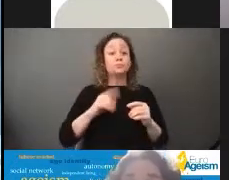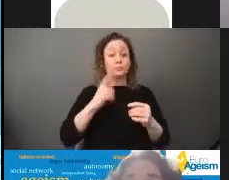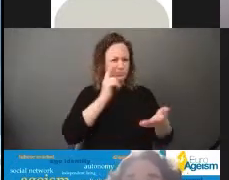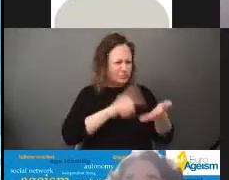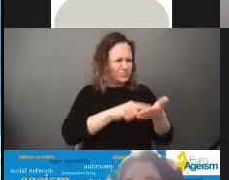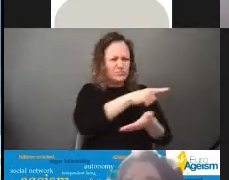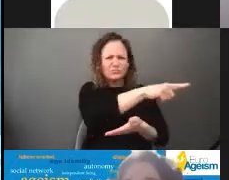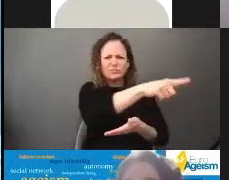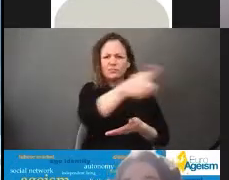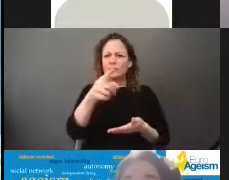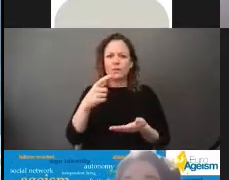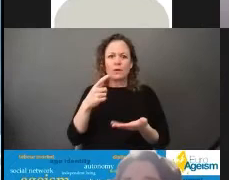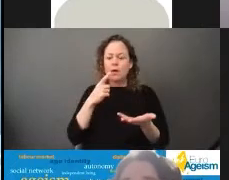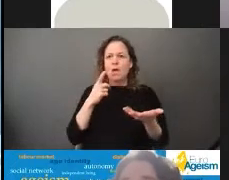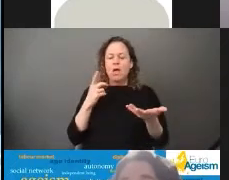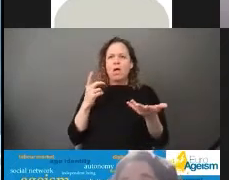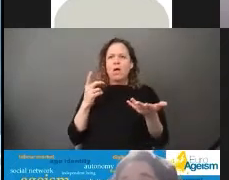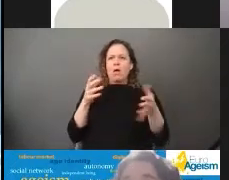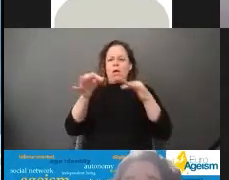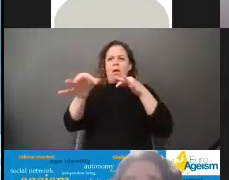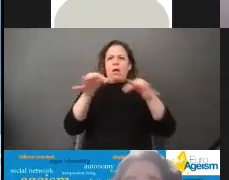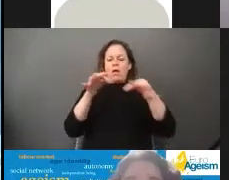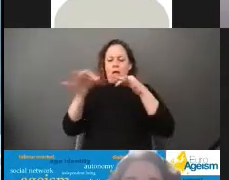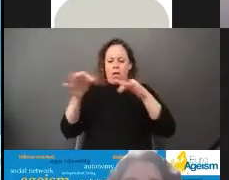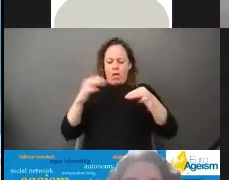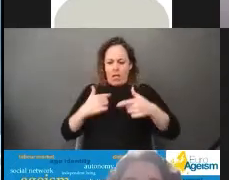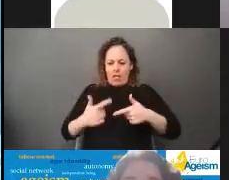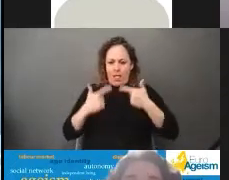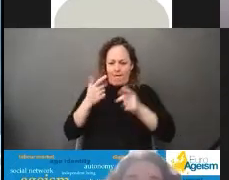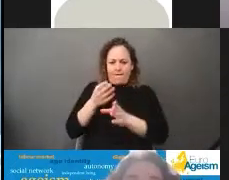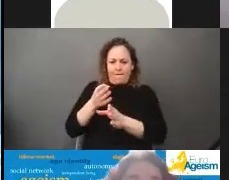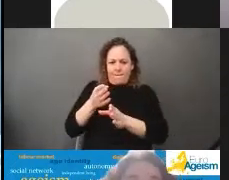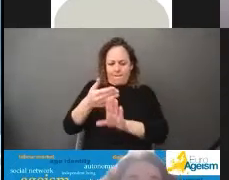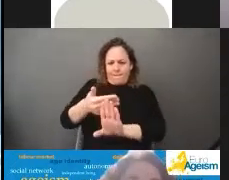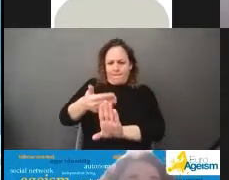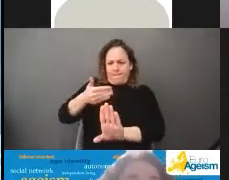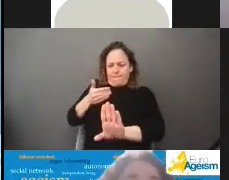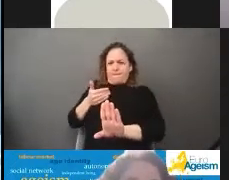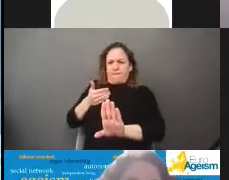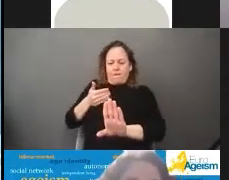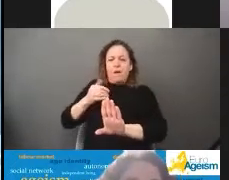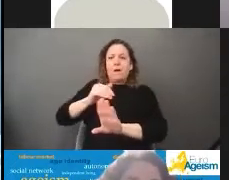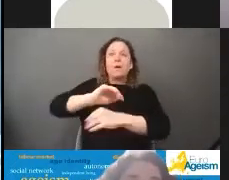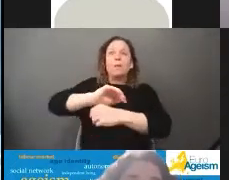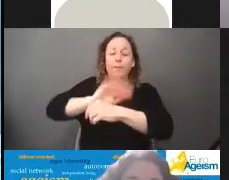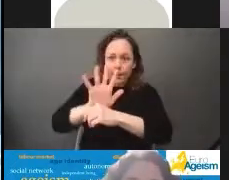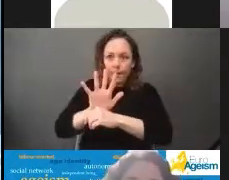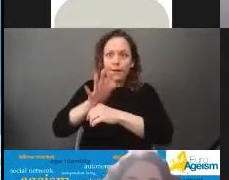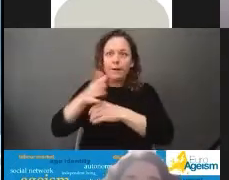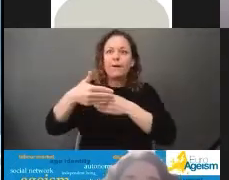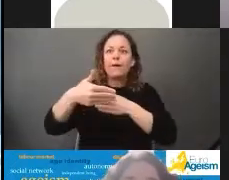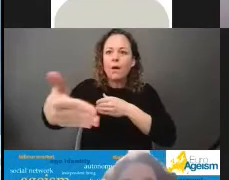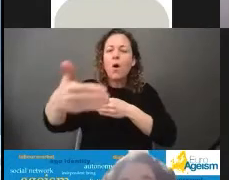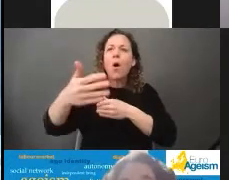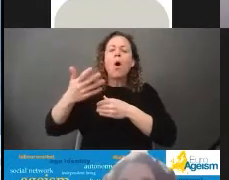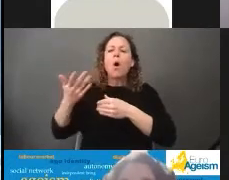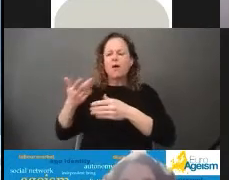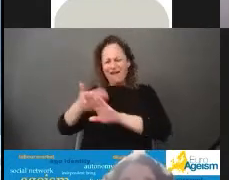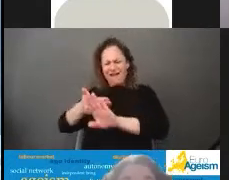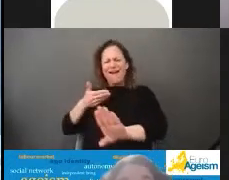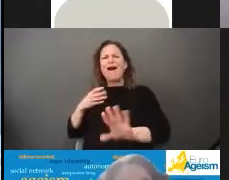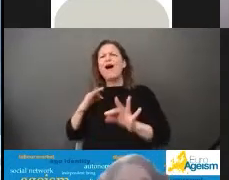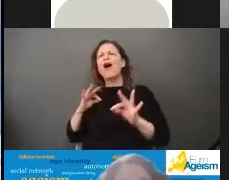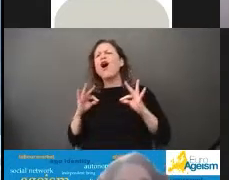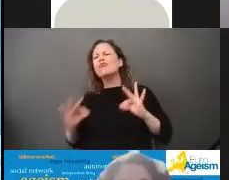their life before the pandemic, that was described as ideal, versus life after the pandemic, that described